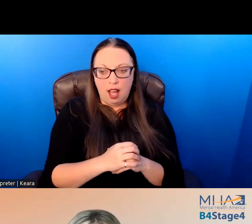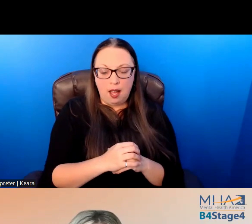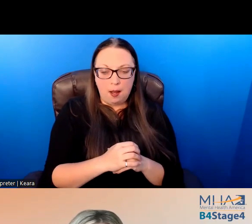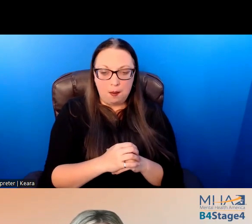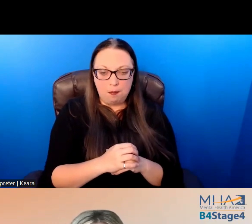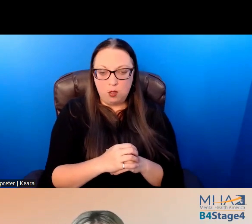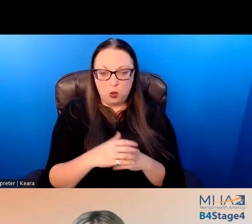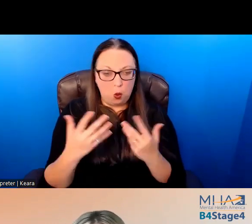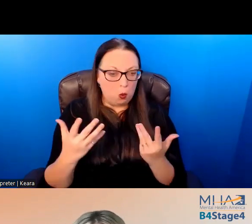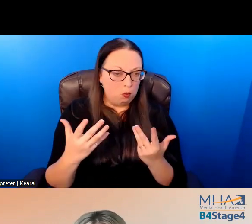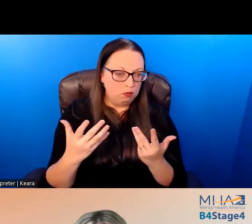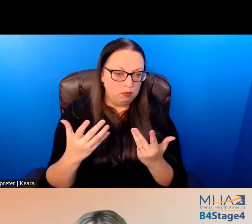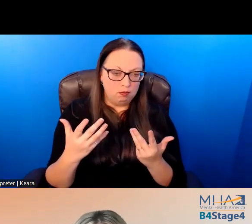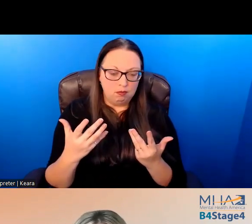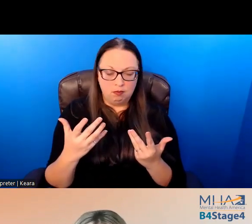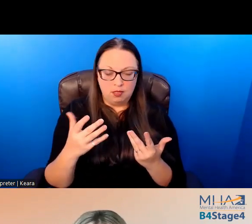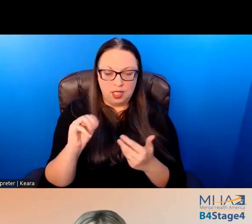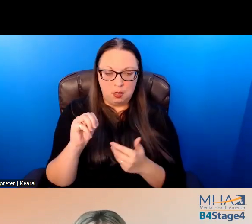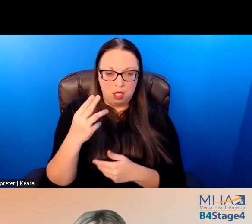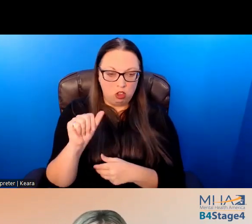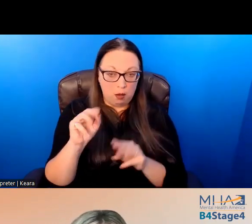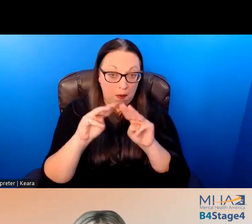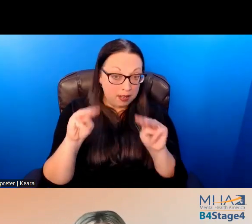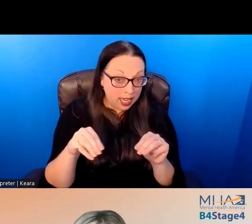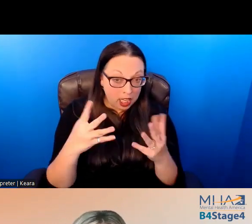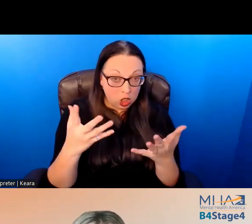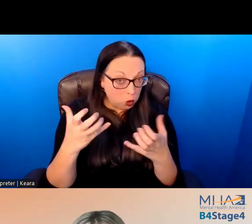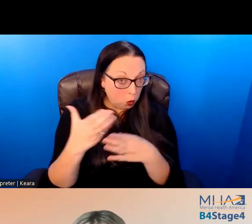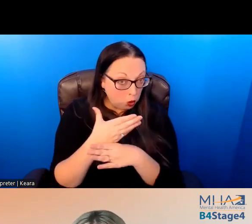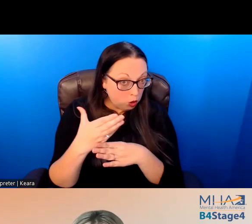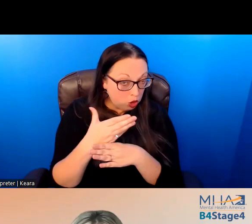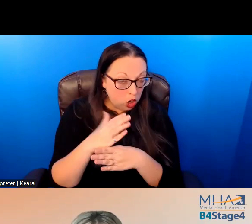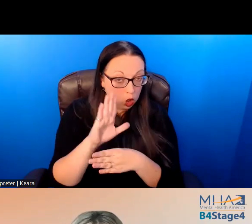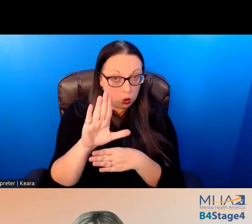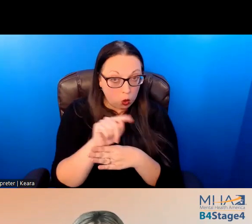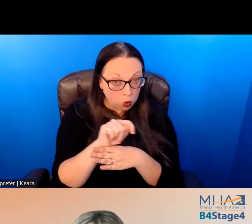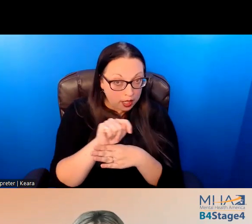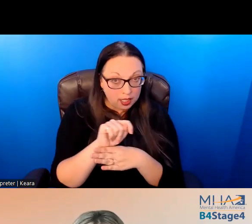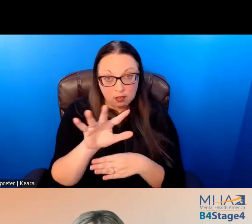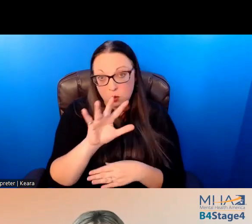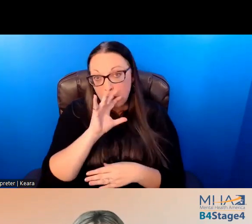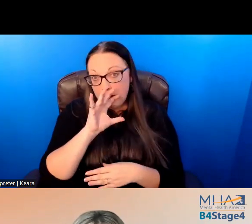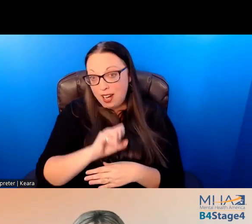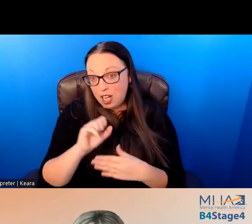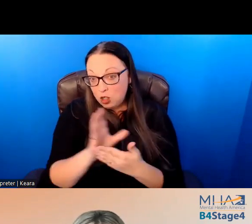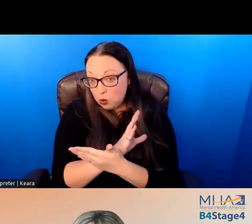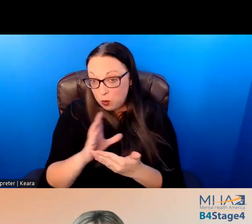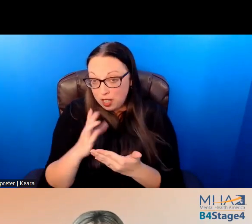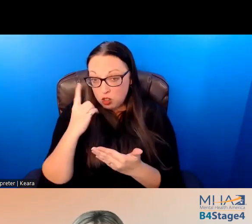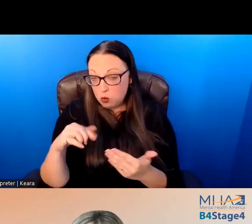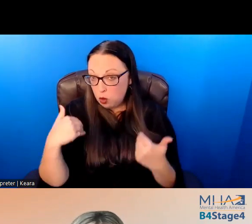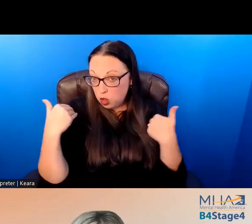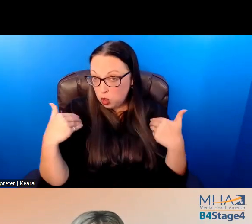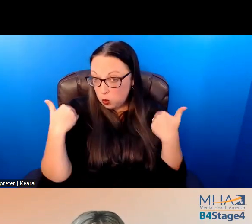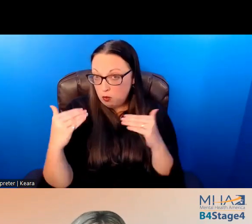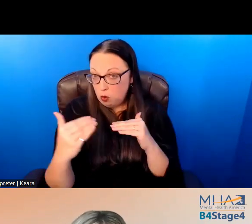you want to share how you train your peer support workers, what are kind of the estimated age ranges of those youth,